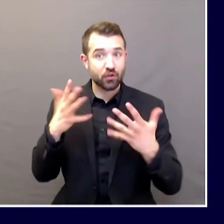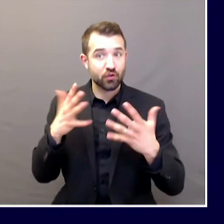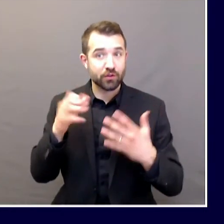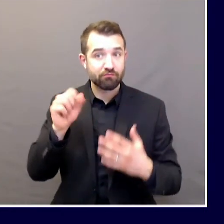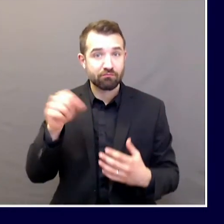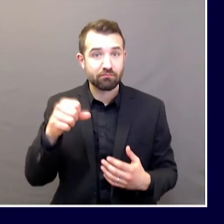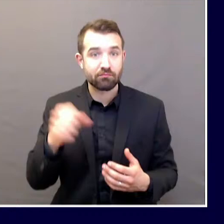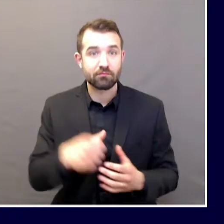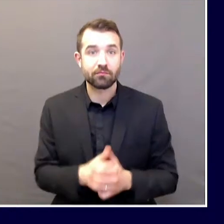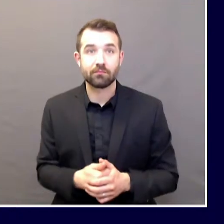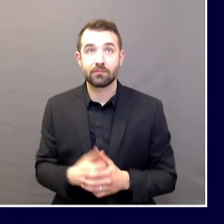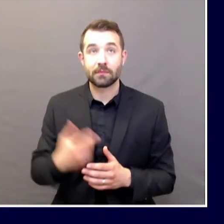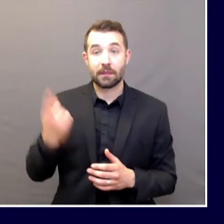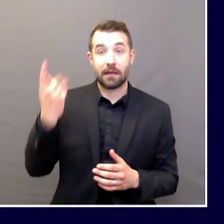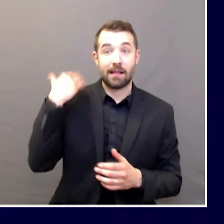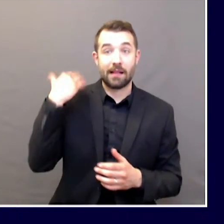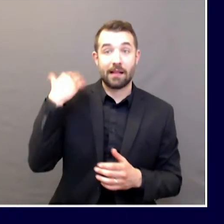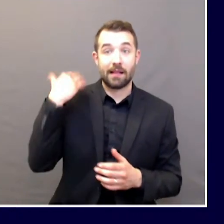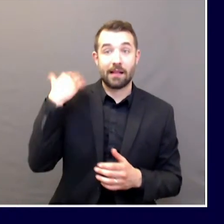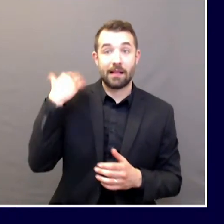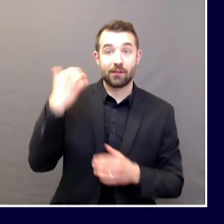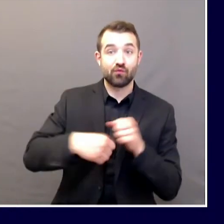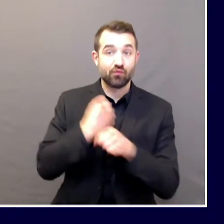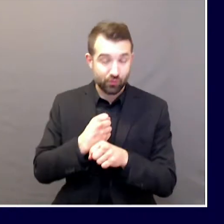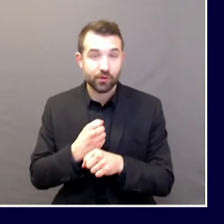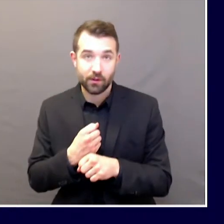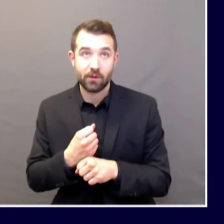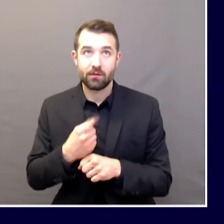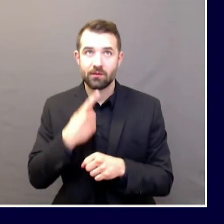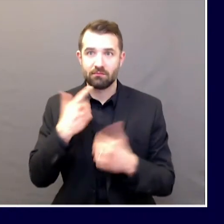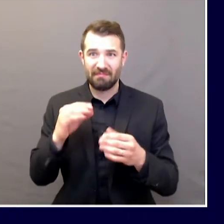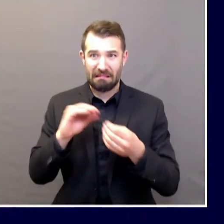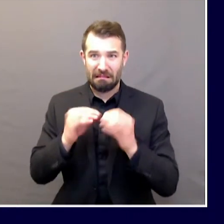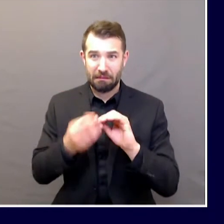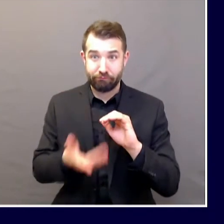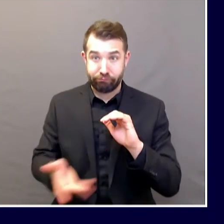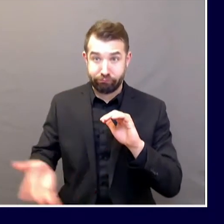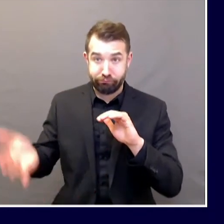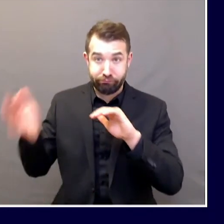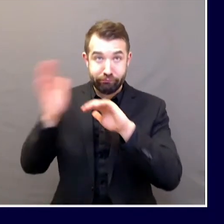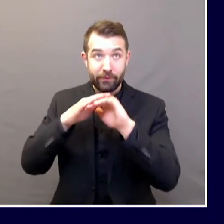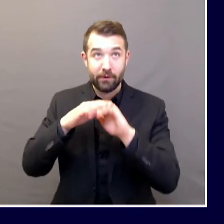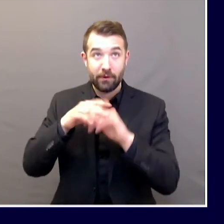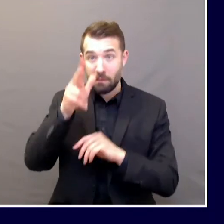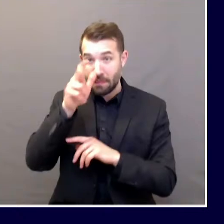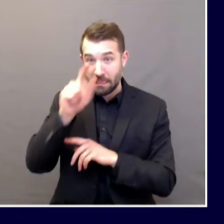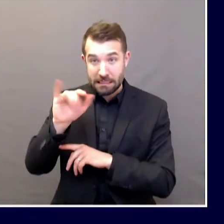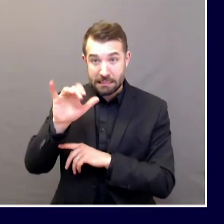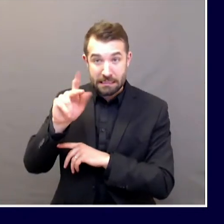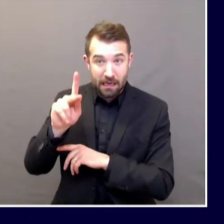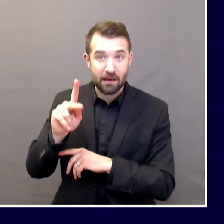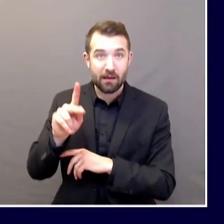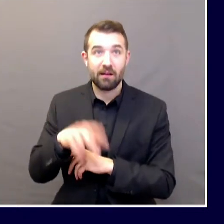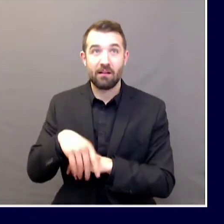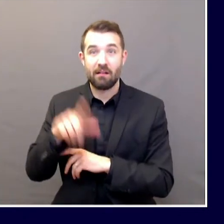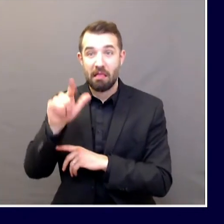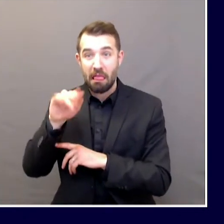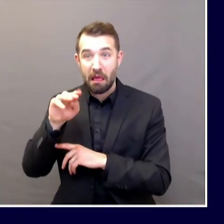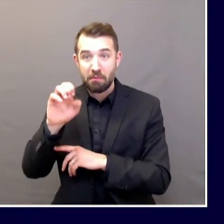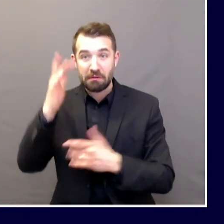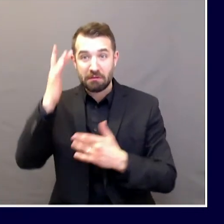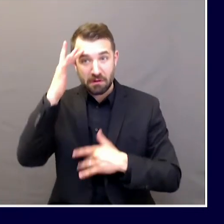year was a favorable year for Lyme disease doesn't really tell us anything about what this upcoming year may be. So